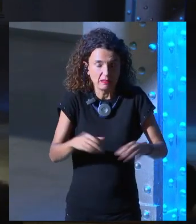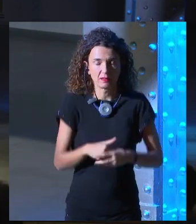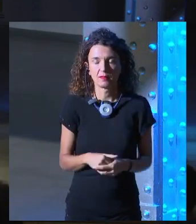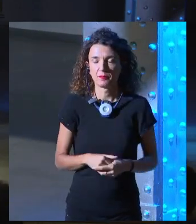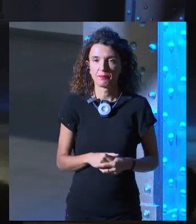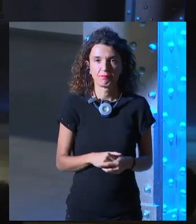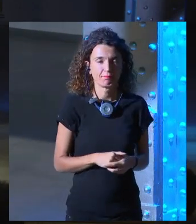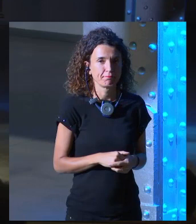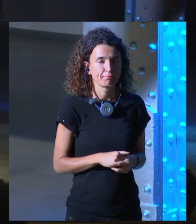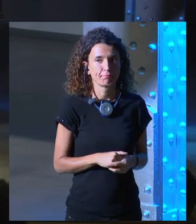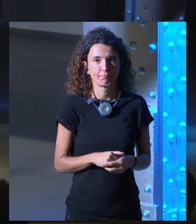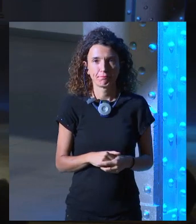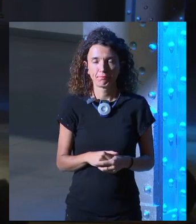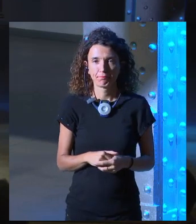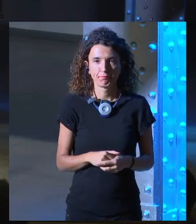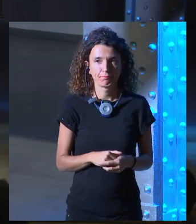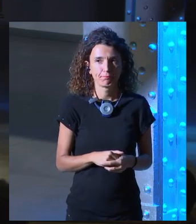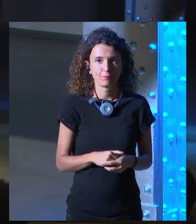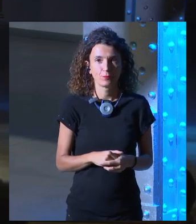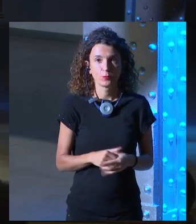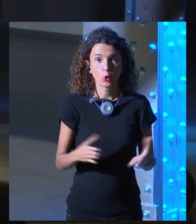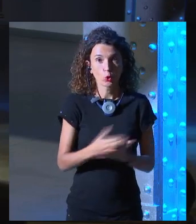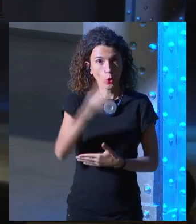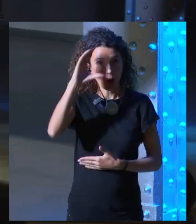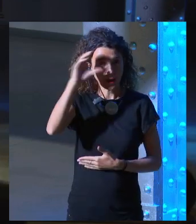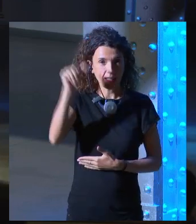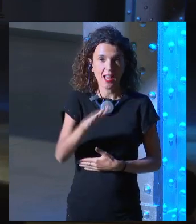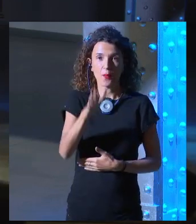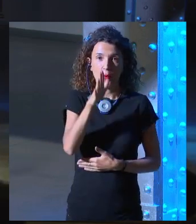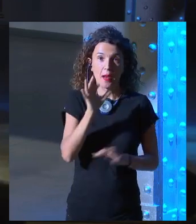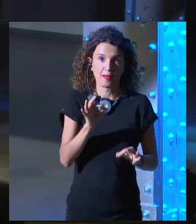water, thank you. And you can all hear me drinking it now, I expect.